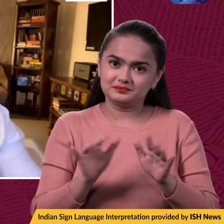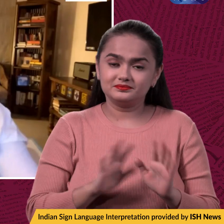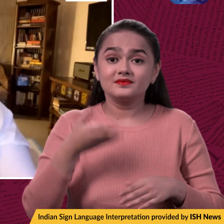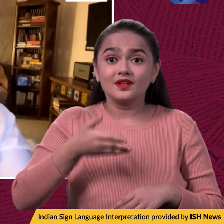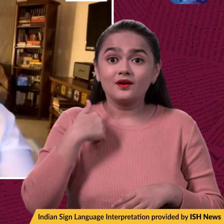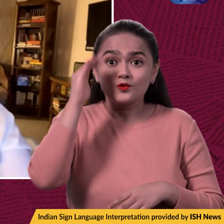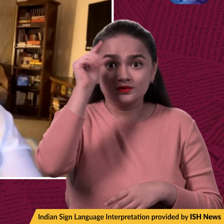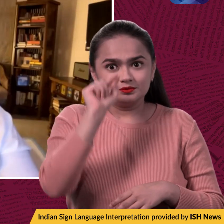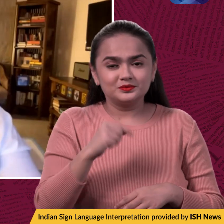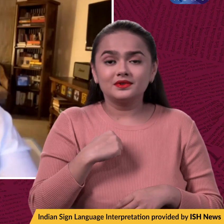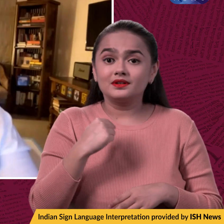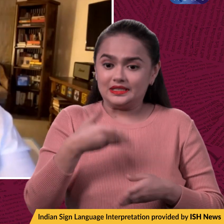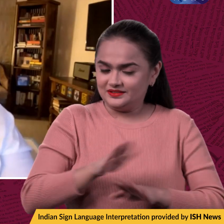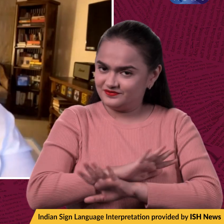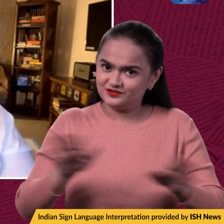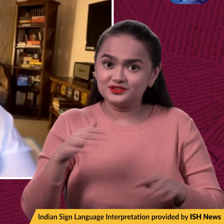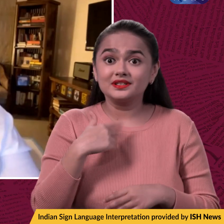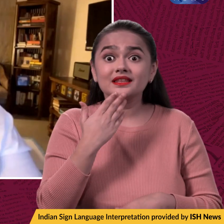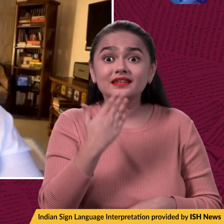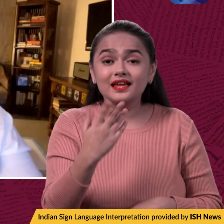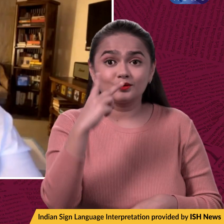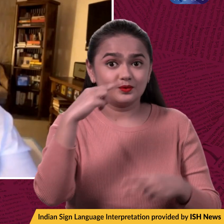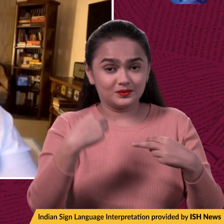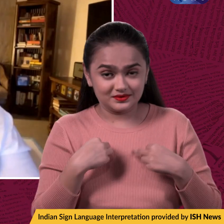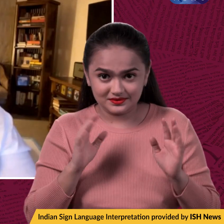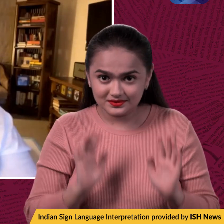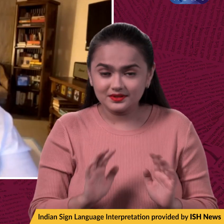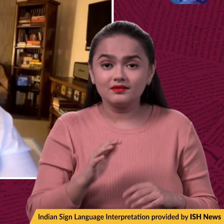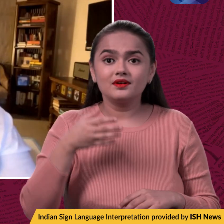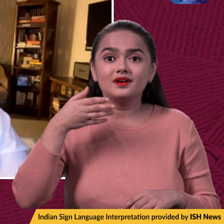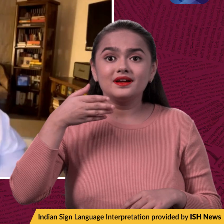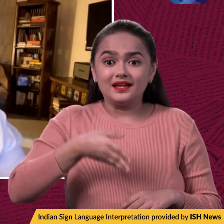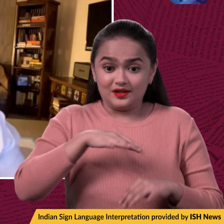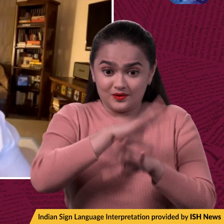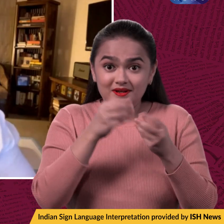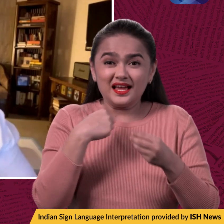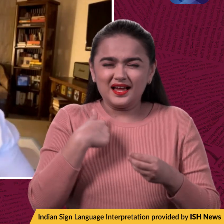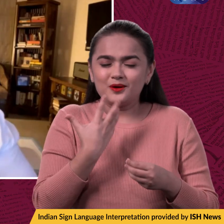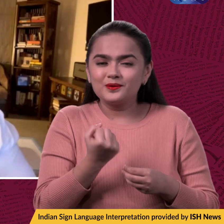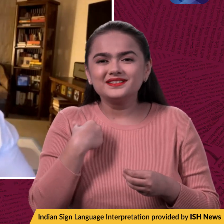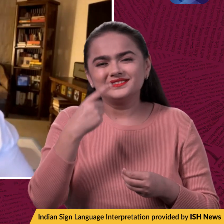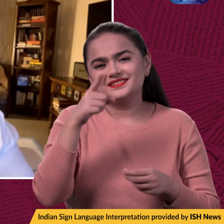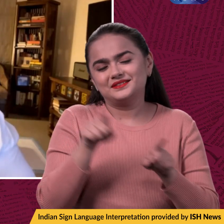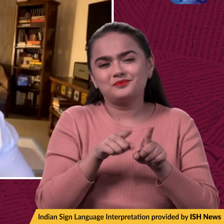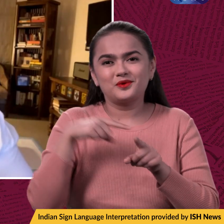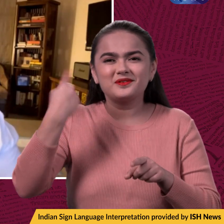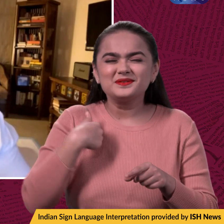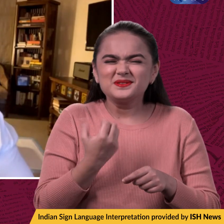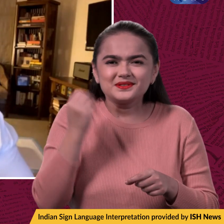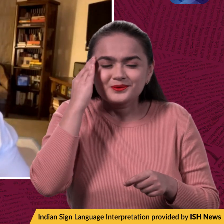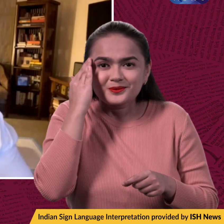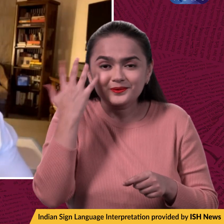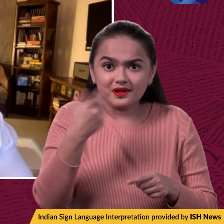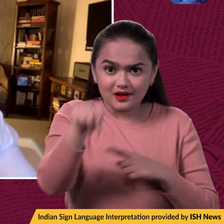brings us to the end of this news bulletin. Thank you so much for tuning in and for watching. Like I do always, it's